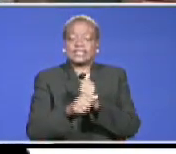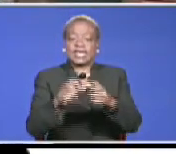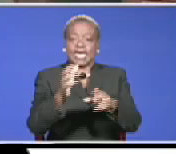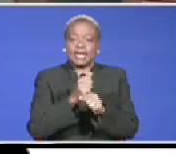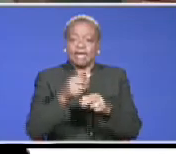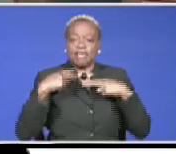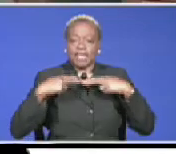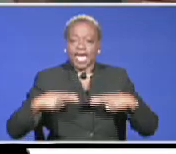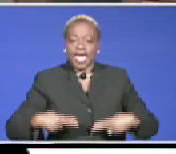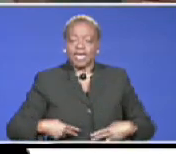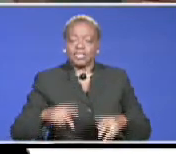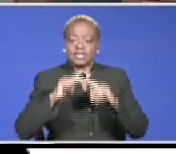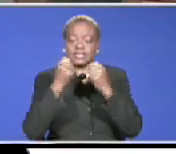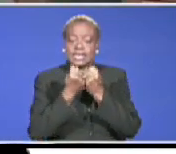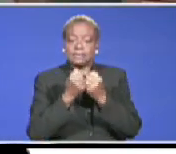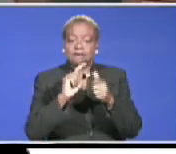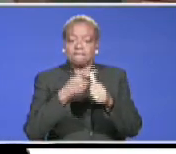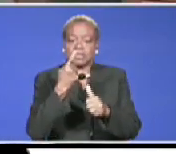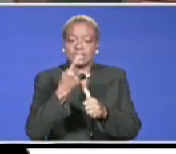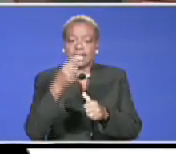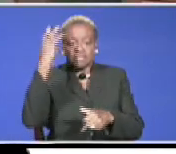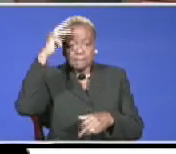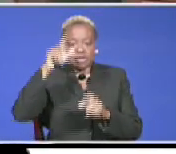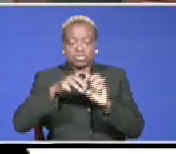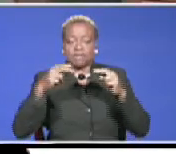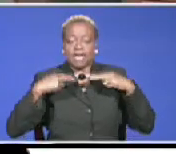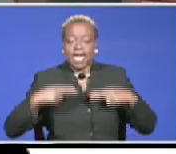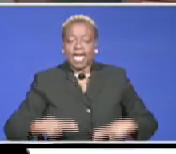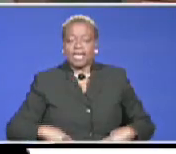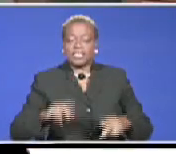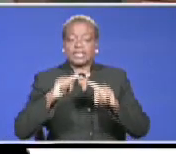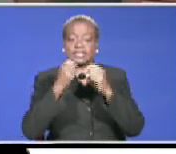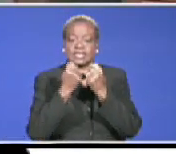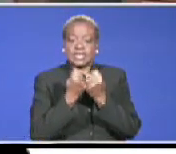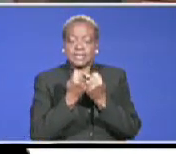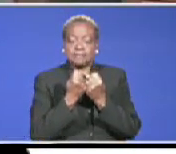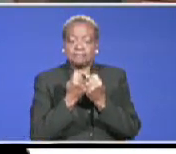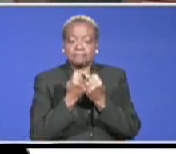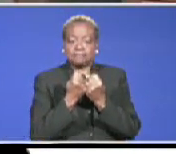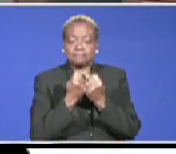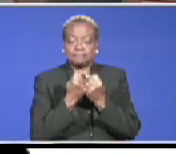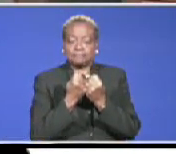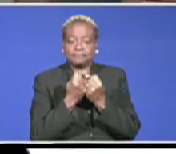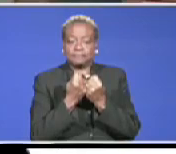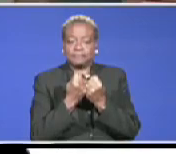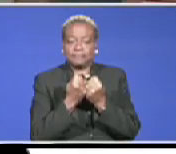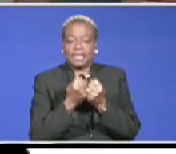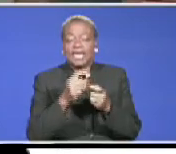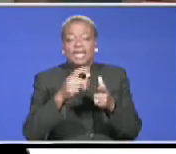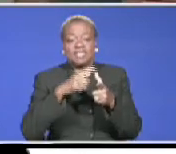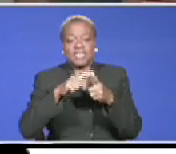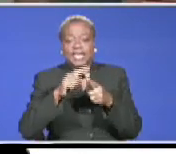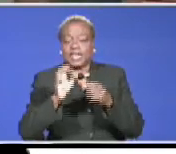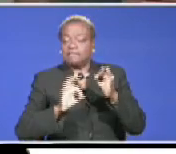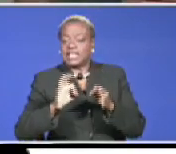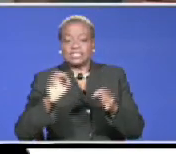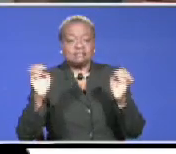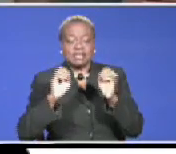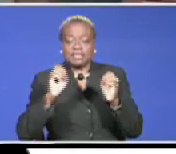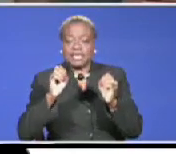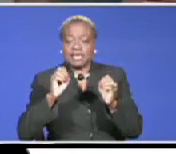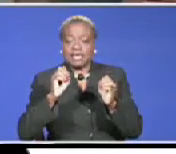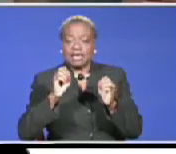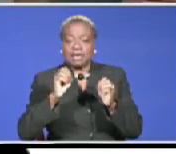to the campus, meaning the Ministry of Health team. Where there is no nurse, the principal will assign an administrator to call the nearest